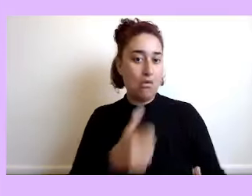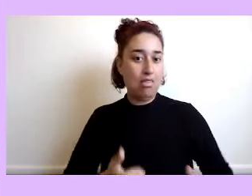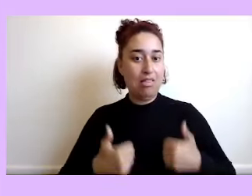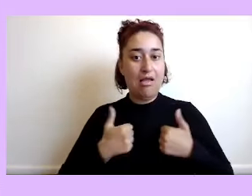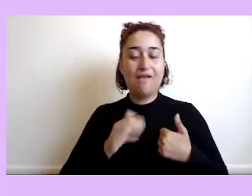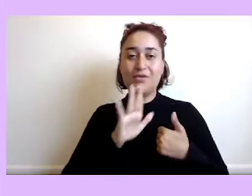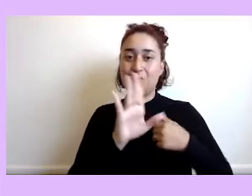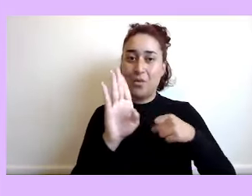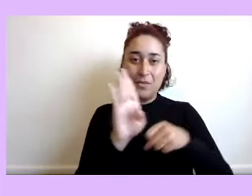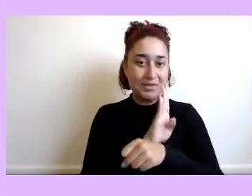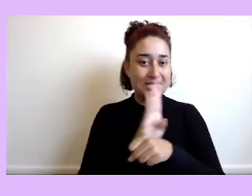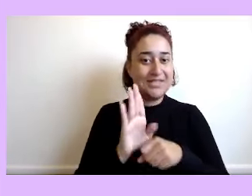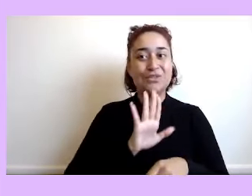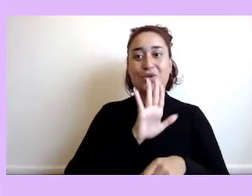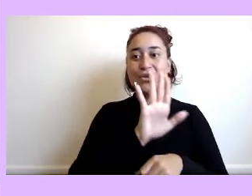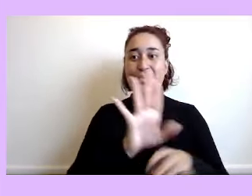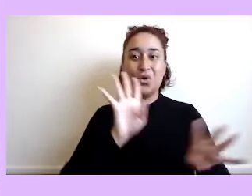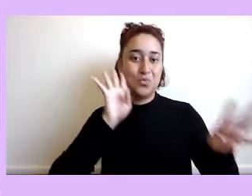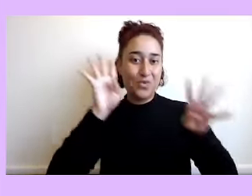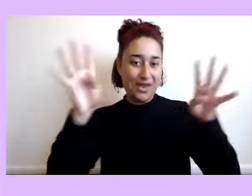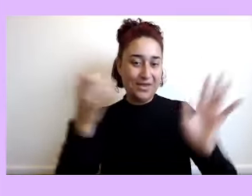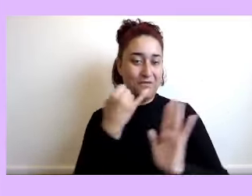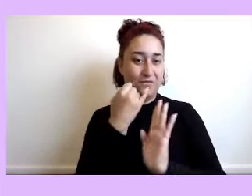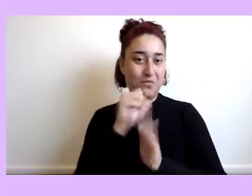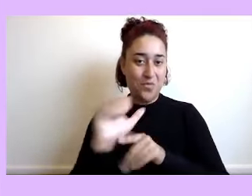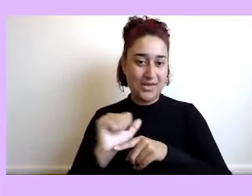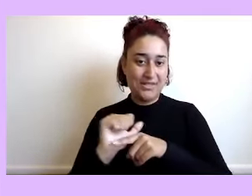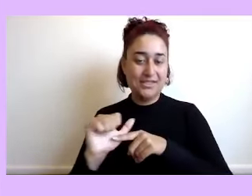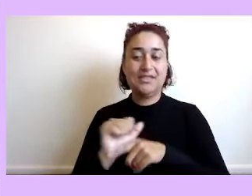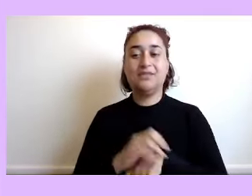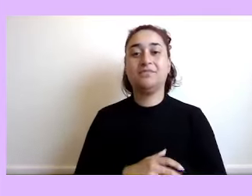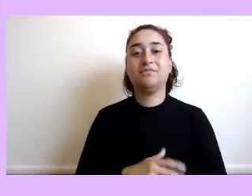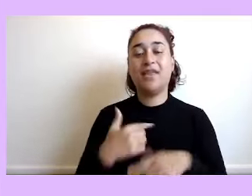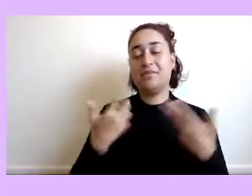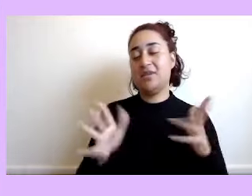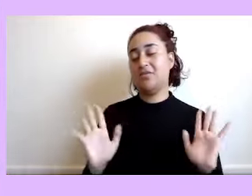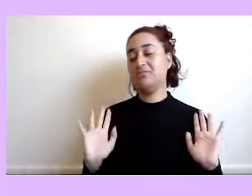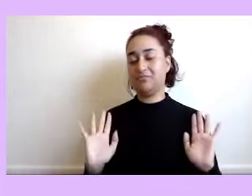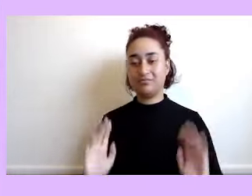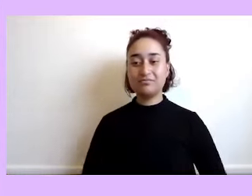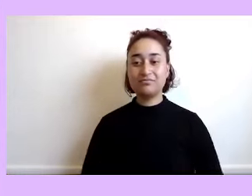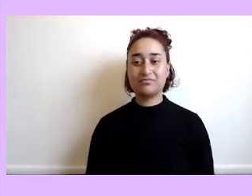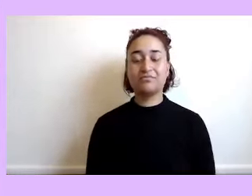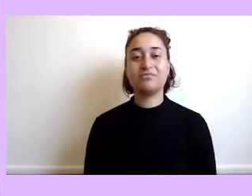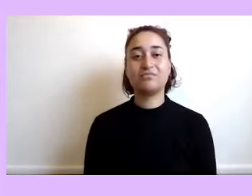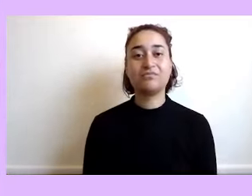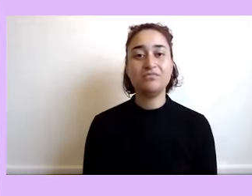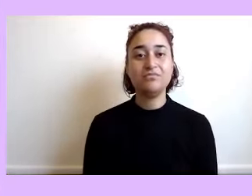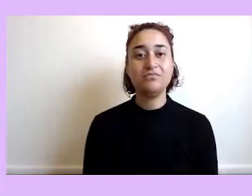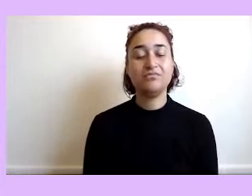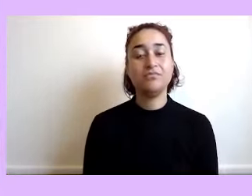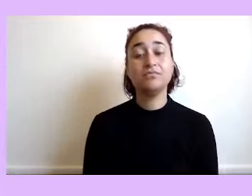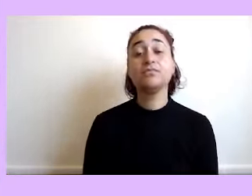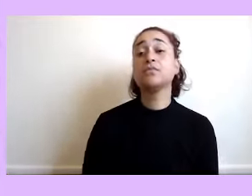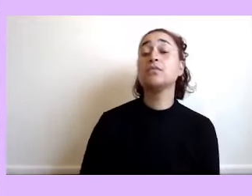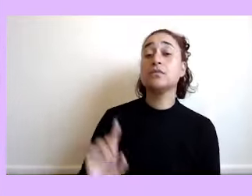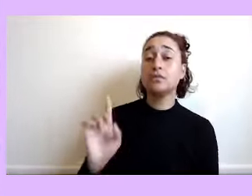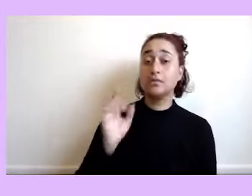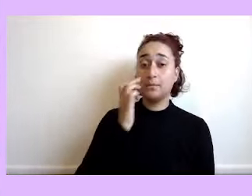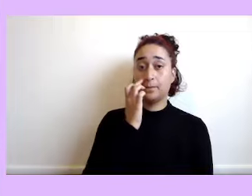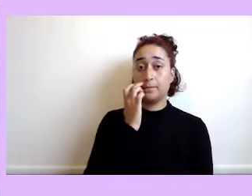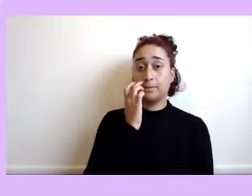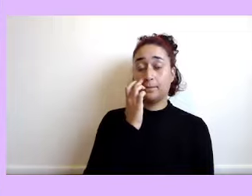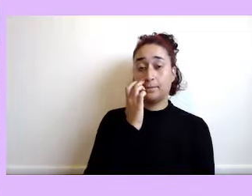business and your creative practice. I'm done. Yeah, in